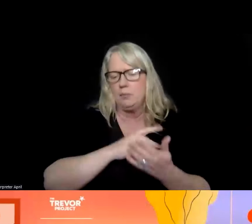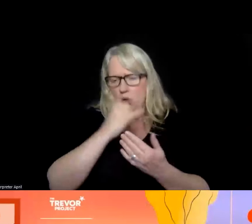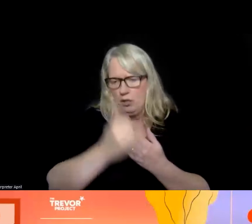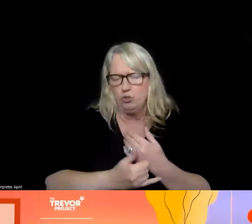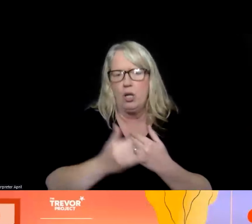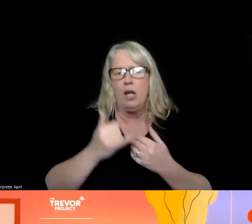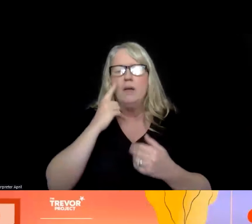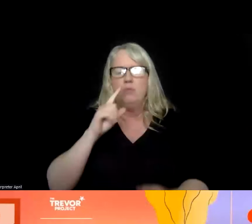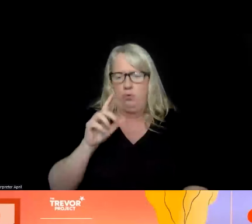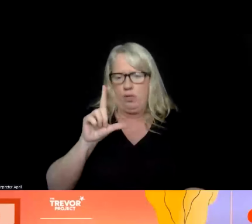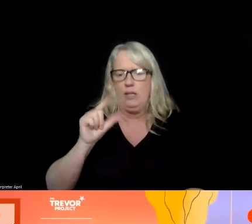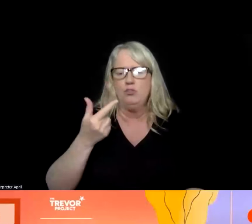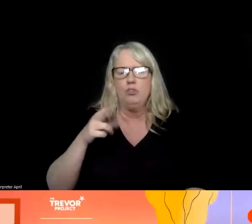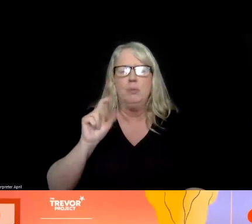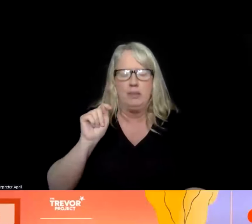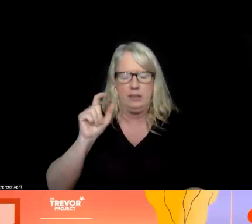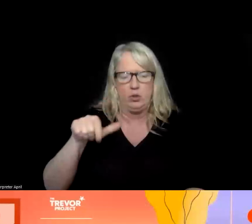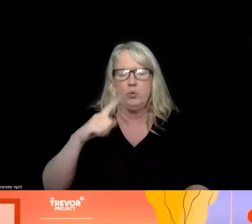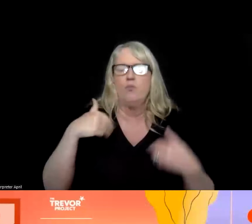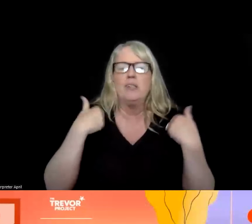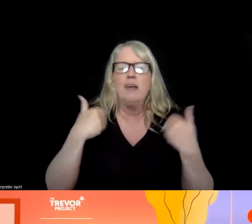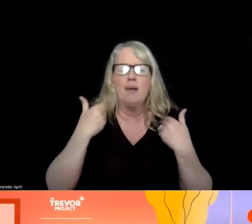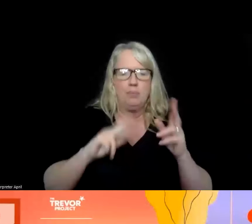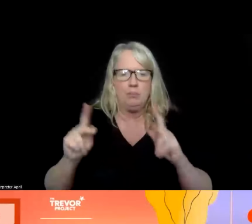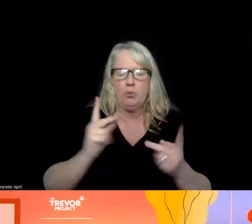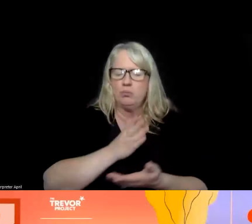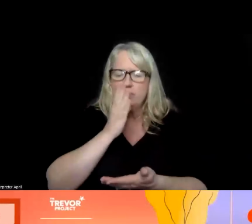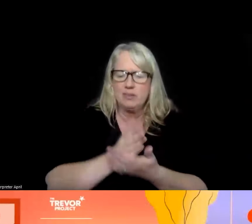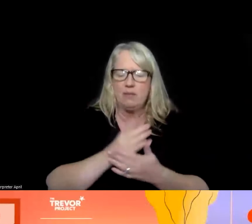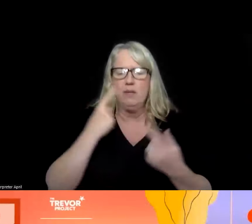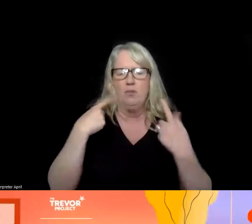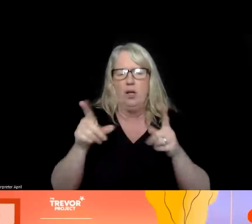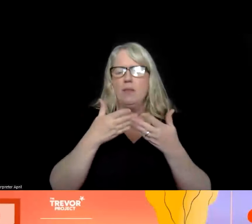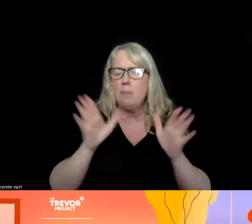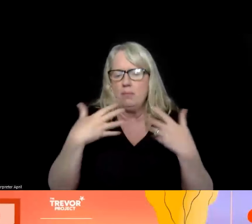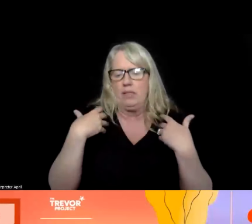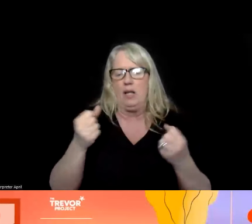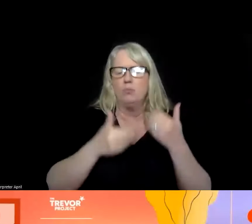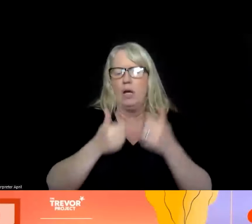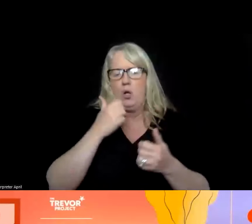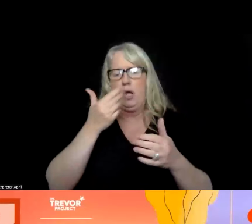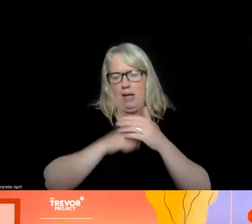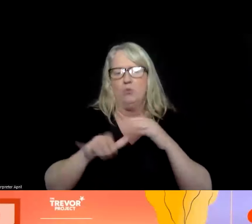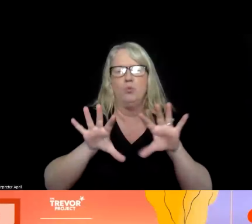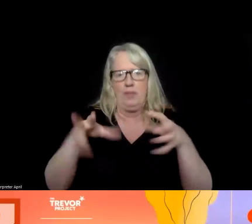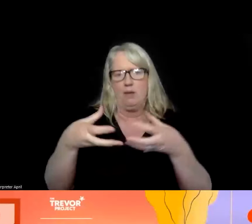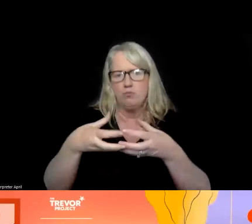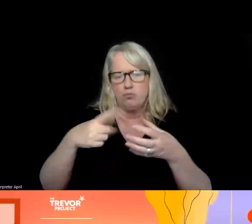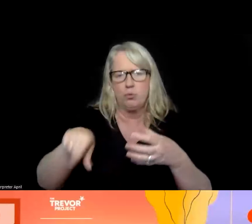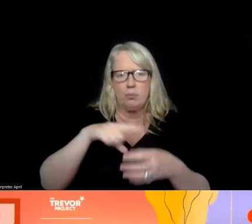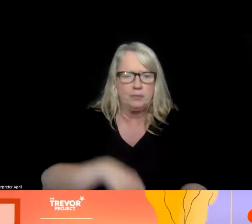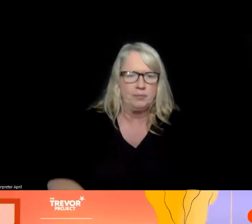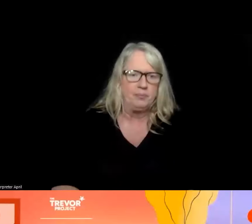for LGBTQ young people. Our mission is to end the public health crisis of suicide among LGBTQ youth. Next slide,